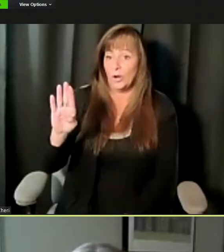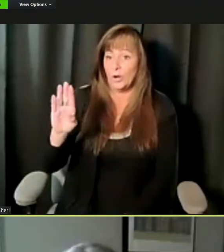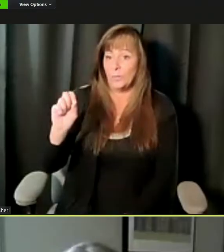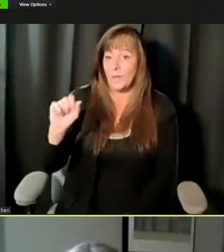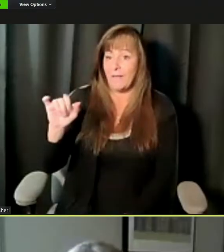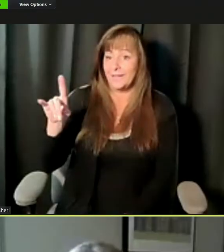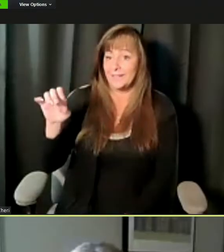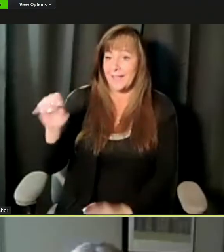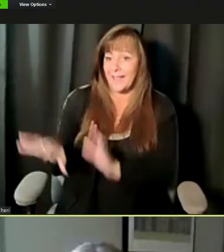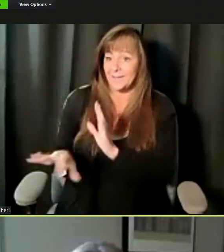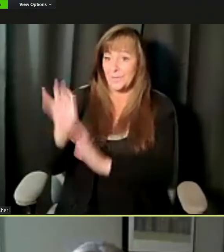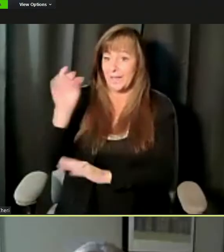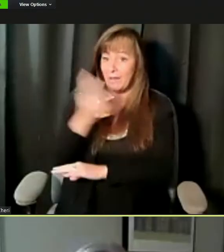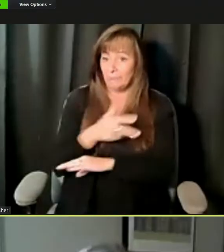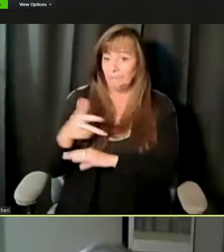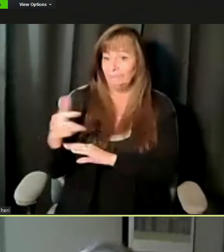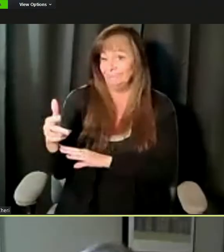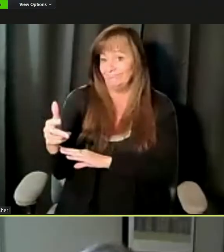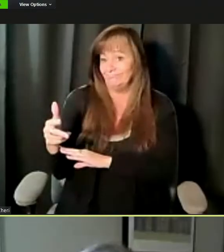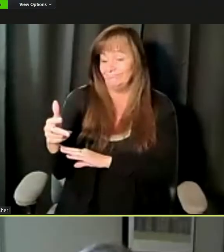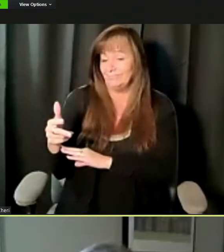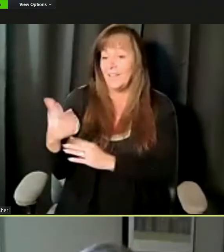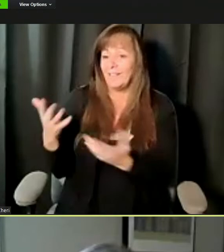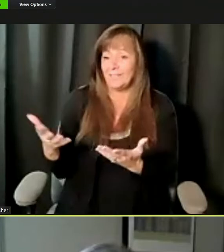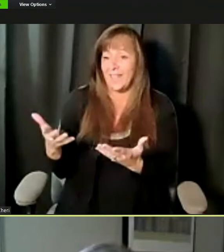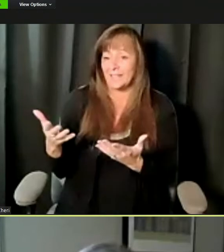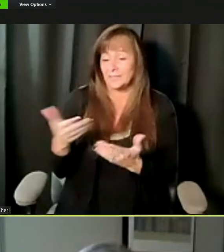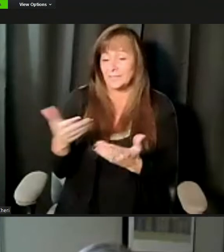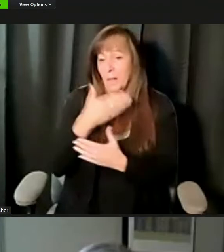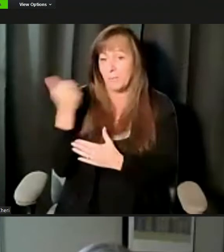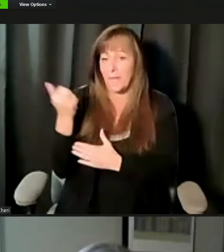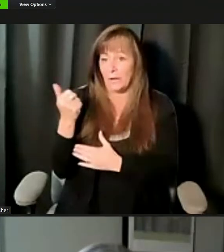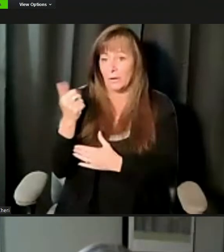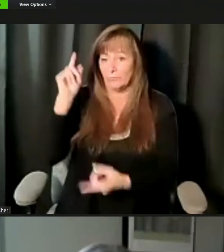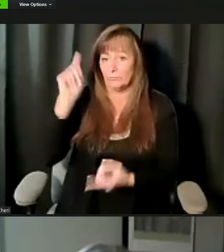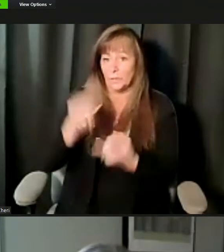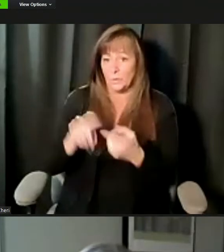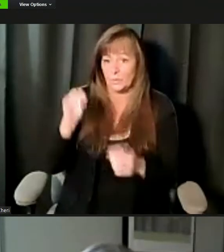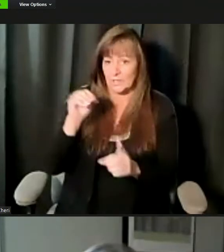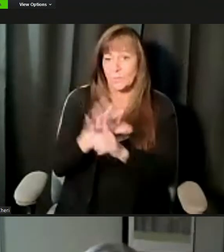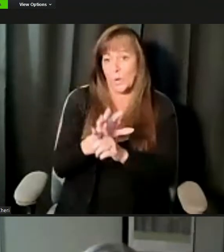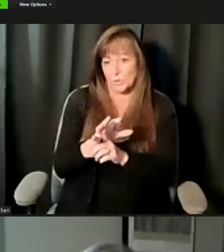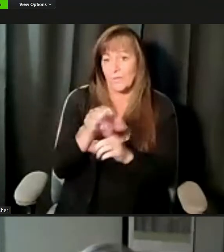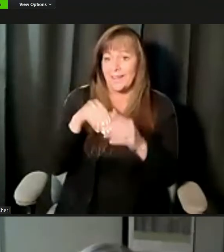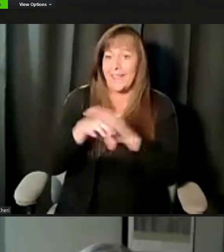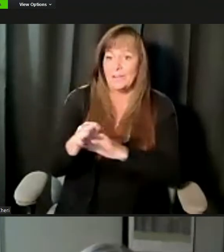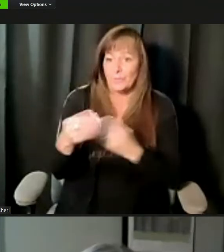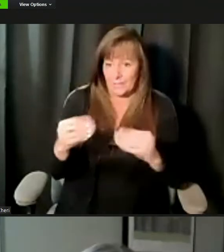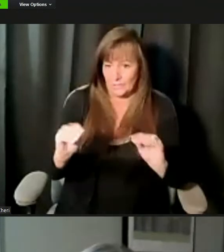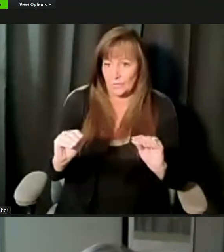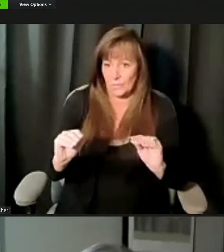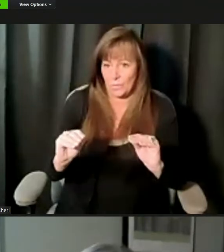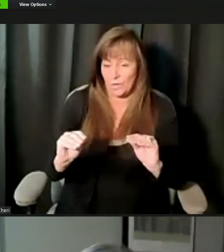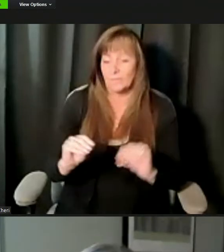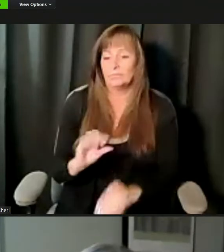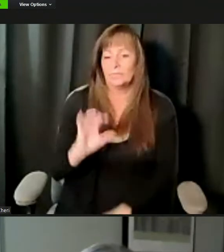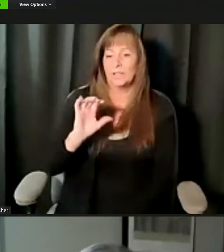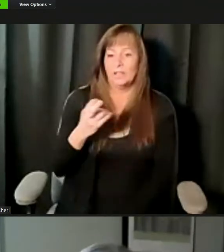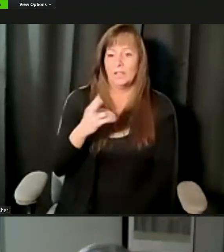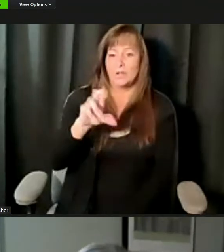risk of being exposed in a store potentially. Great, thank you. Chris, we'll take it over to you.